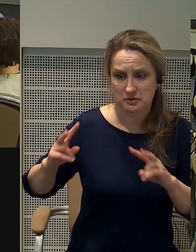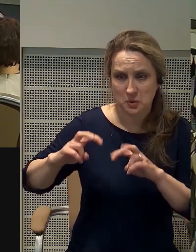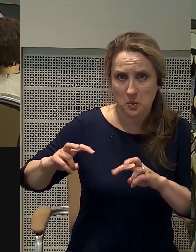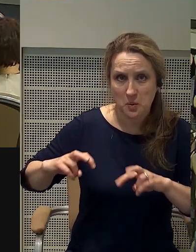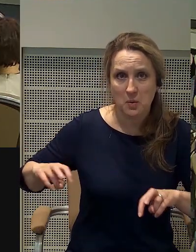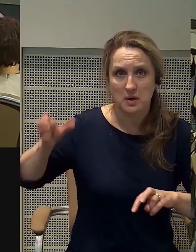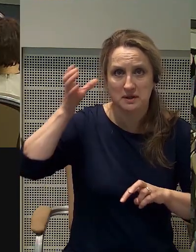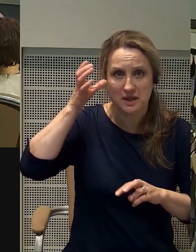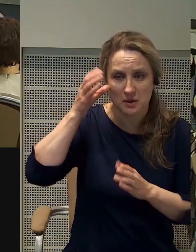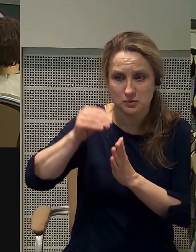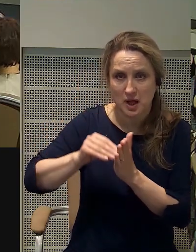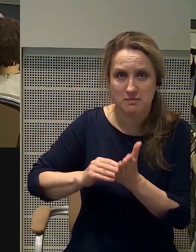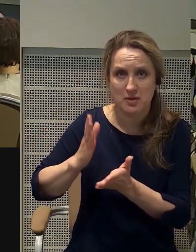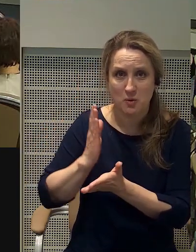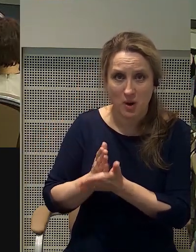development.